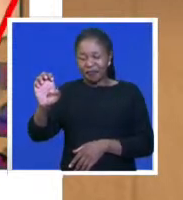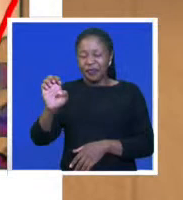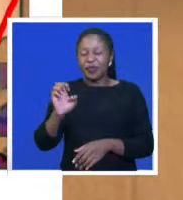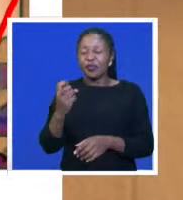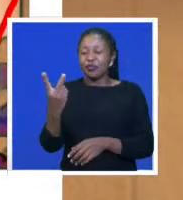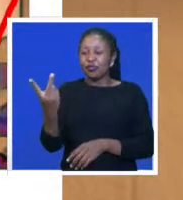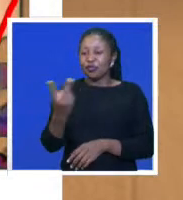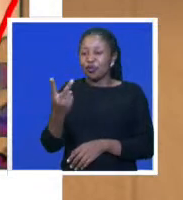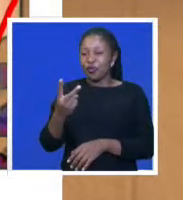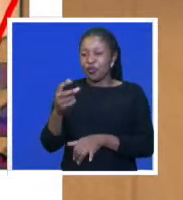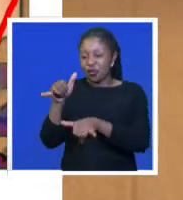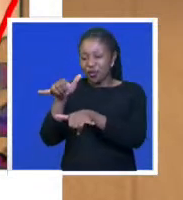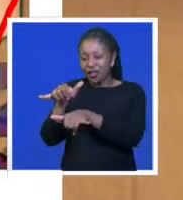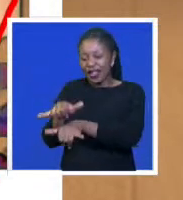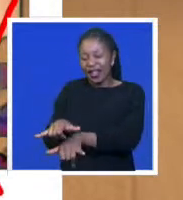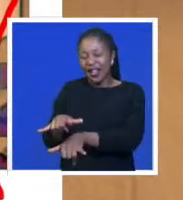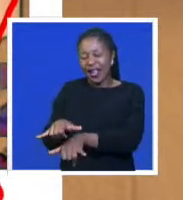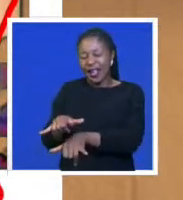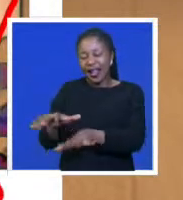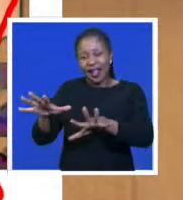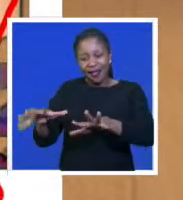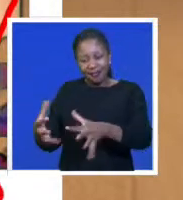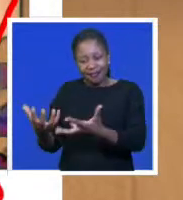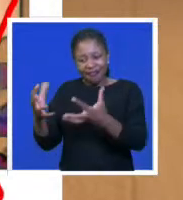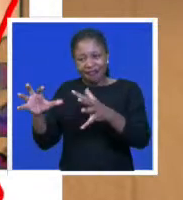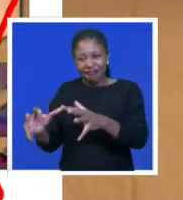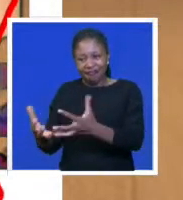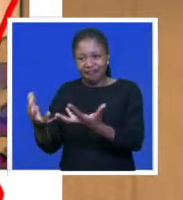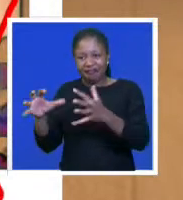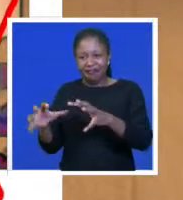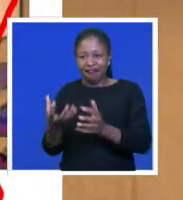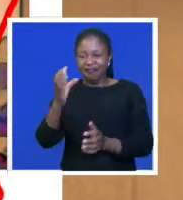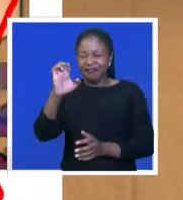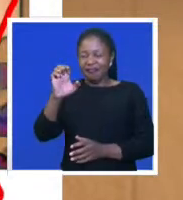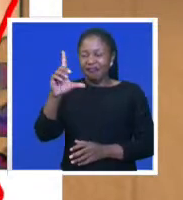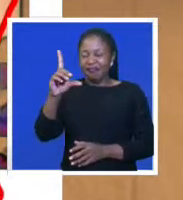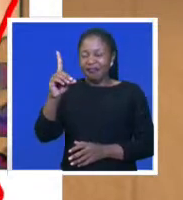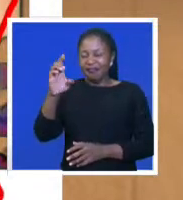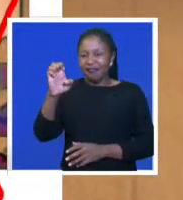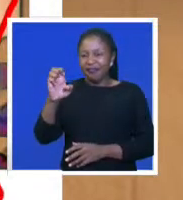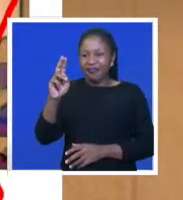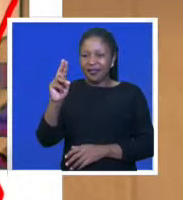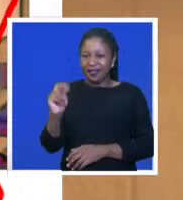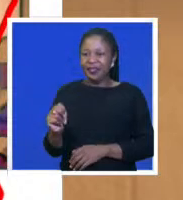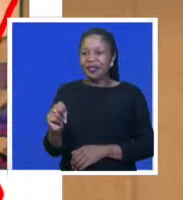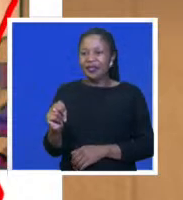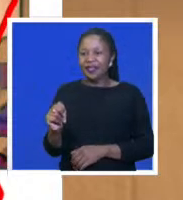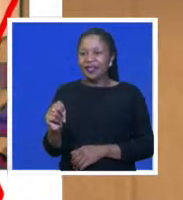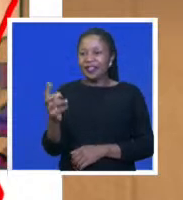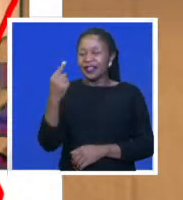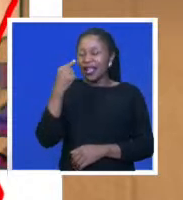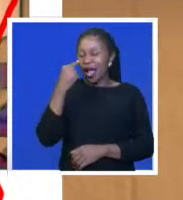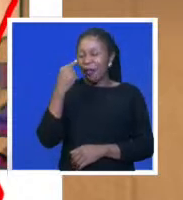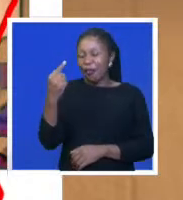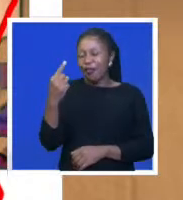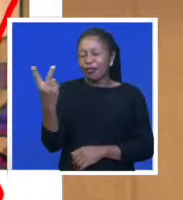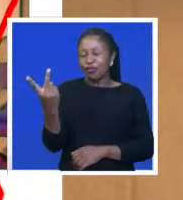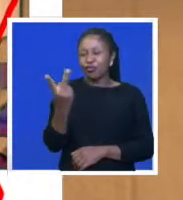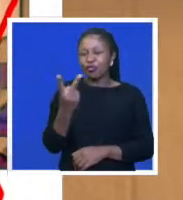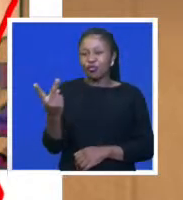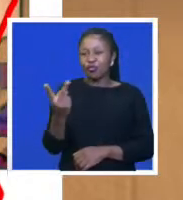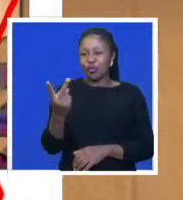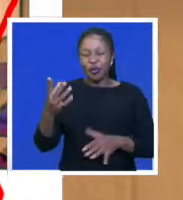I'm going to draw a little heart to represent love, because you can see the two of them